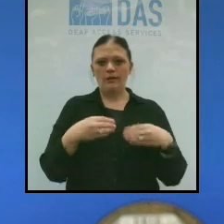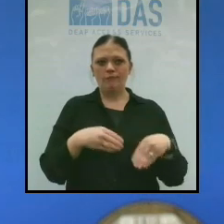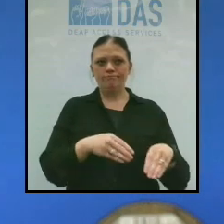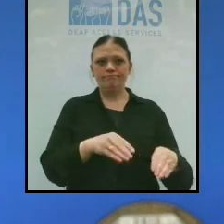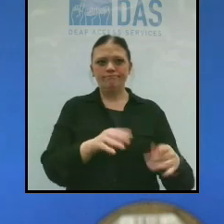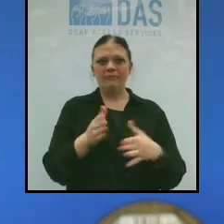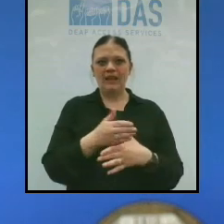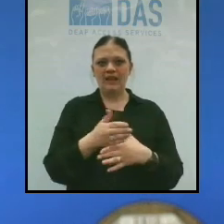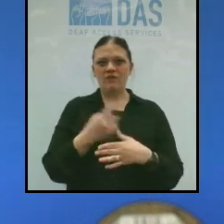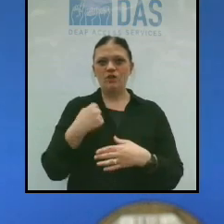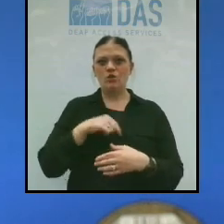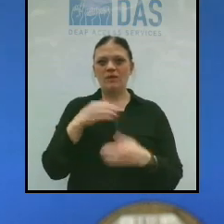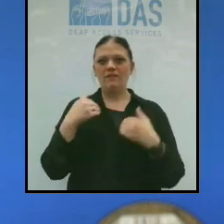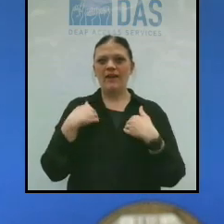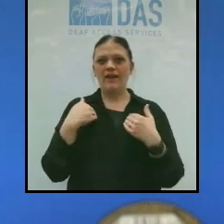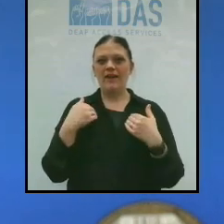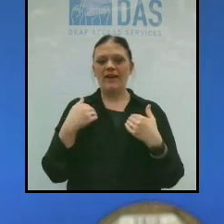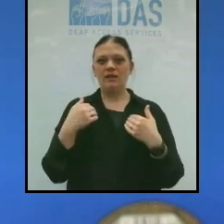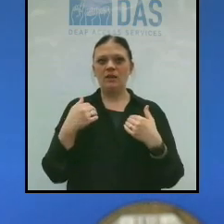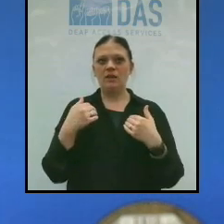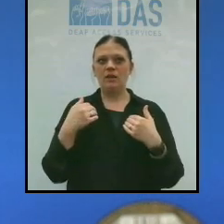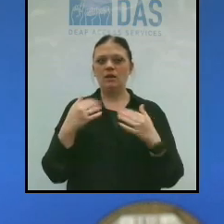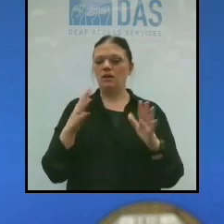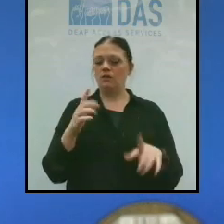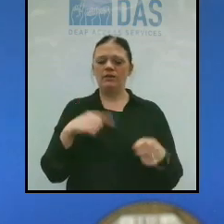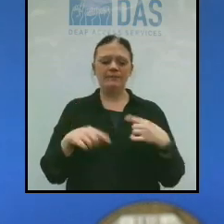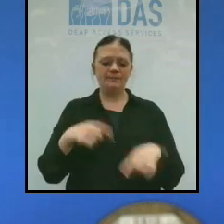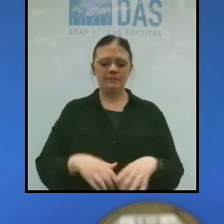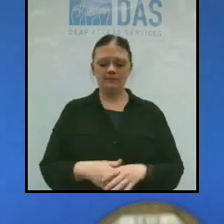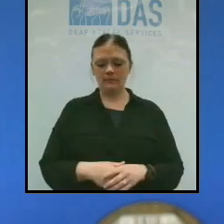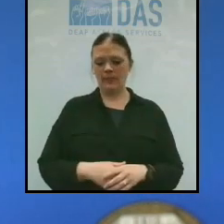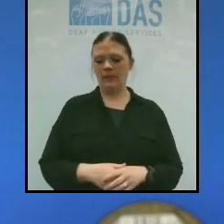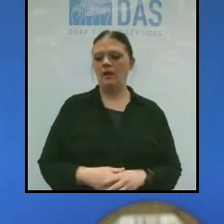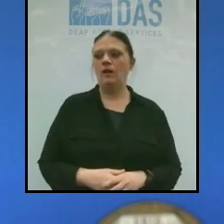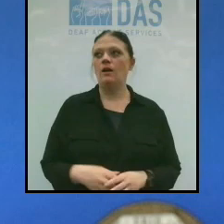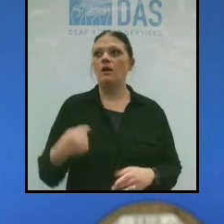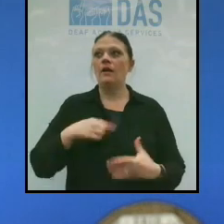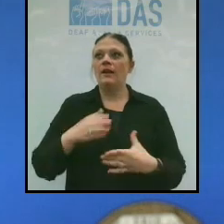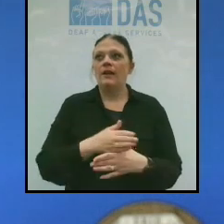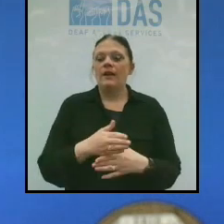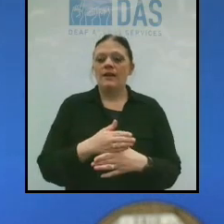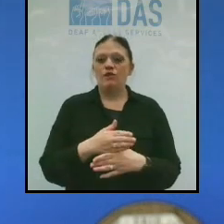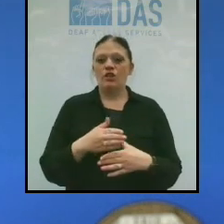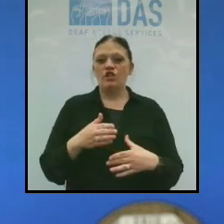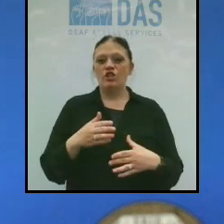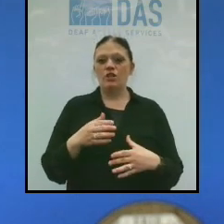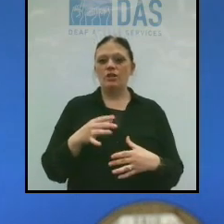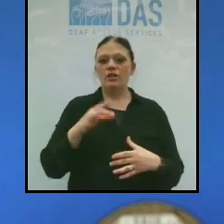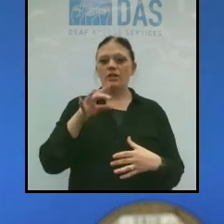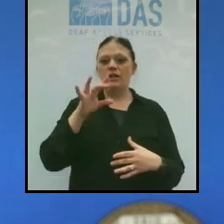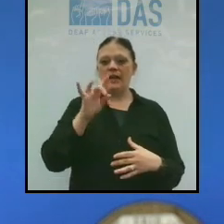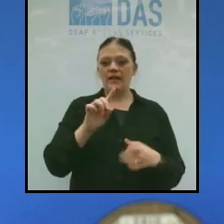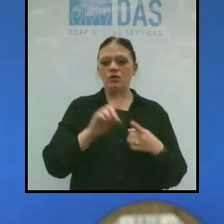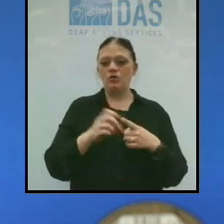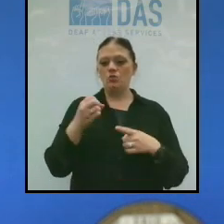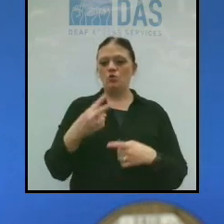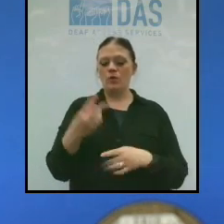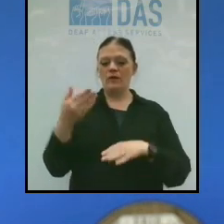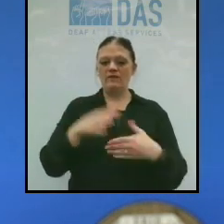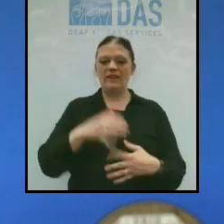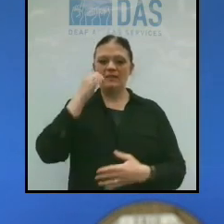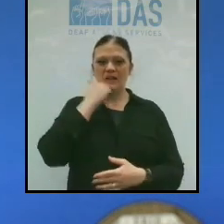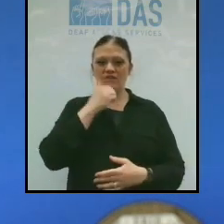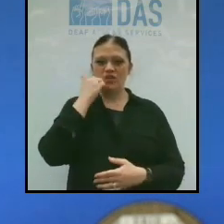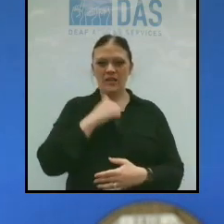had a couple days where we've had some, actually I should backtrack. We've been averaging between 8 and 12 deaths every day. We have